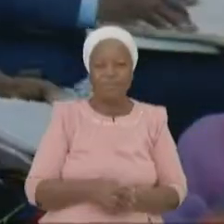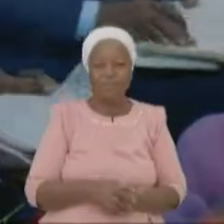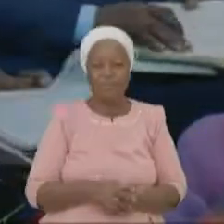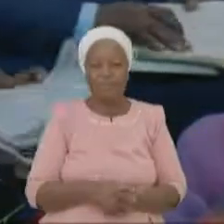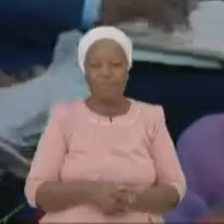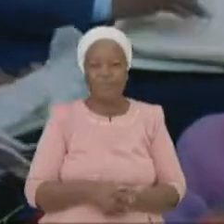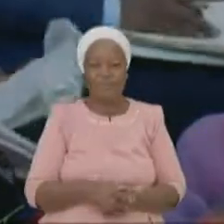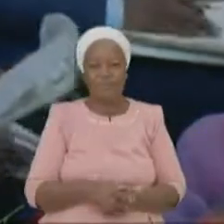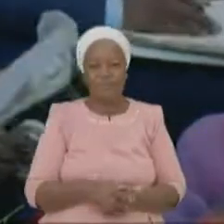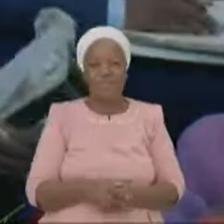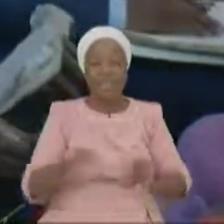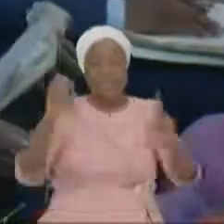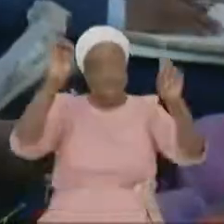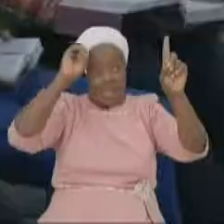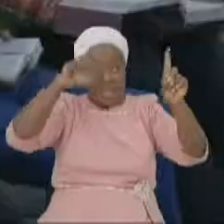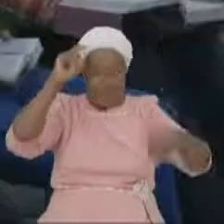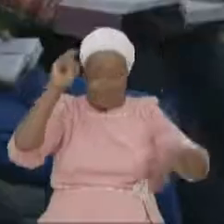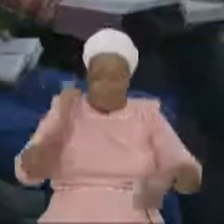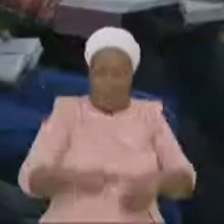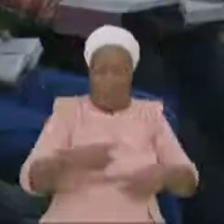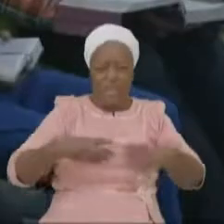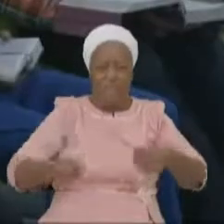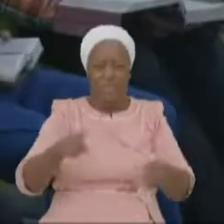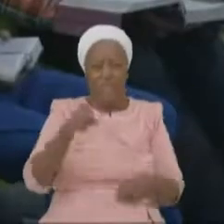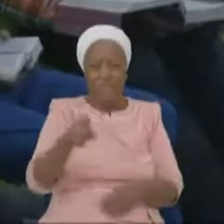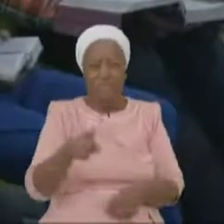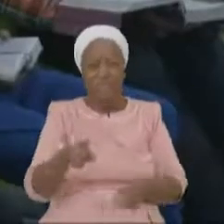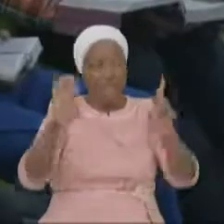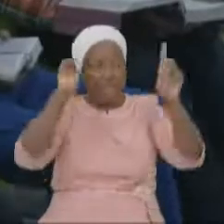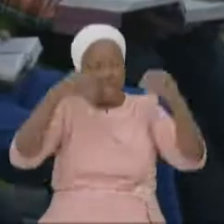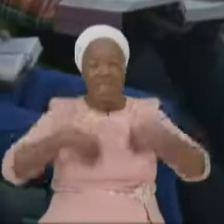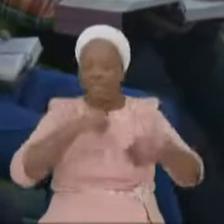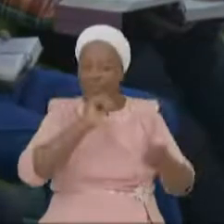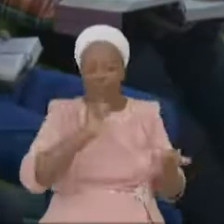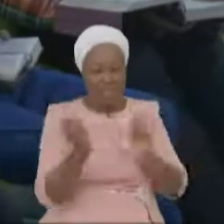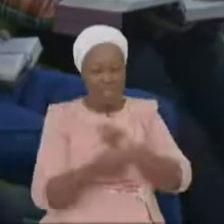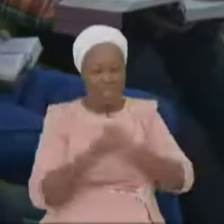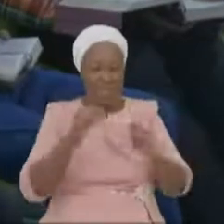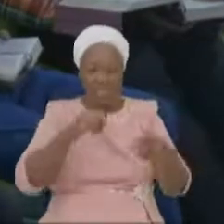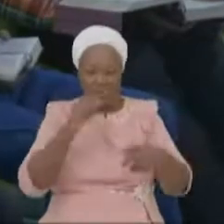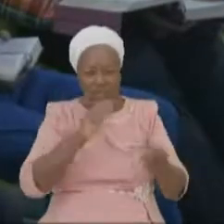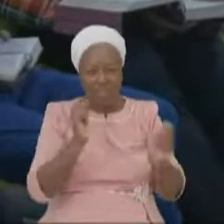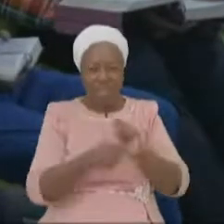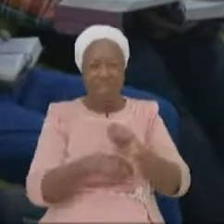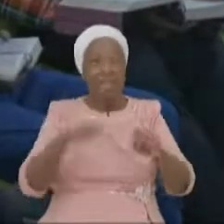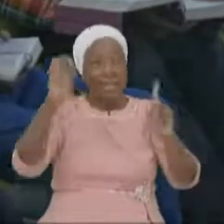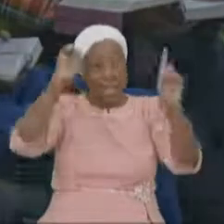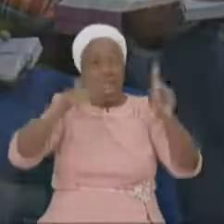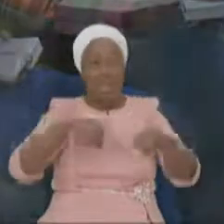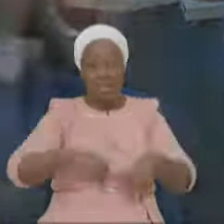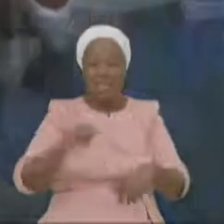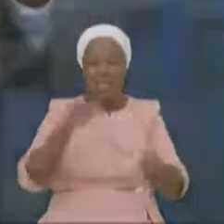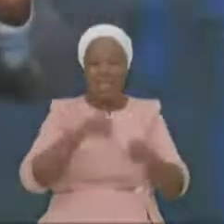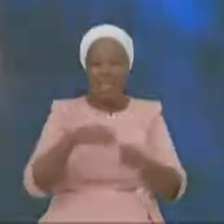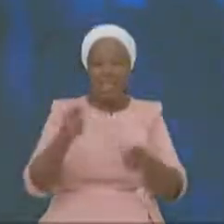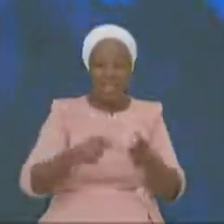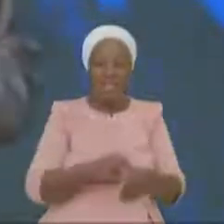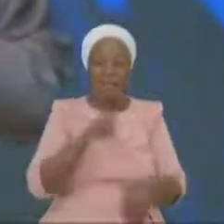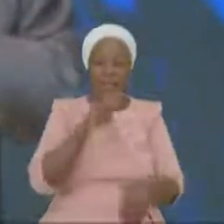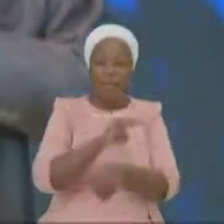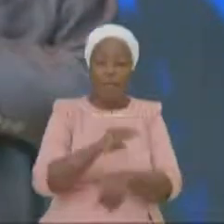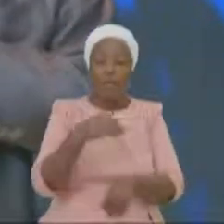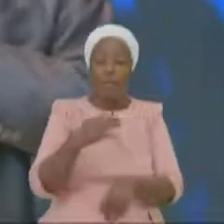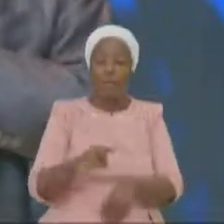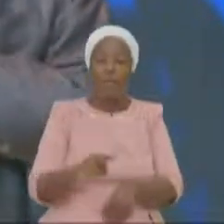He must heal you. He has not changed. He has not changed. He's still in the ministry